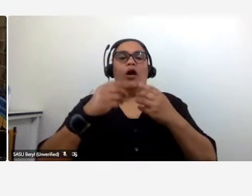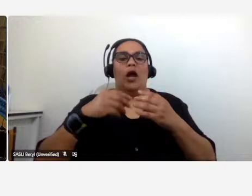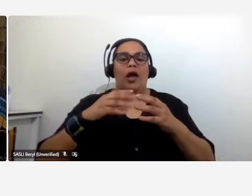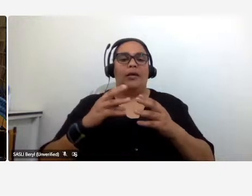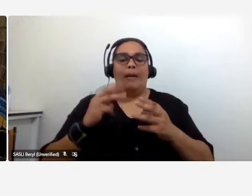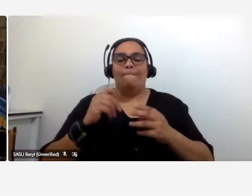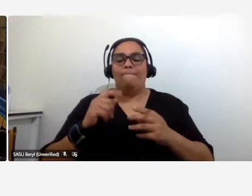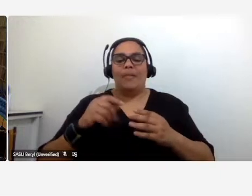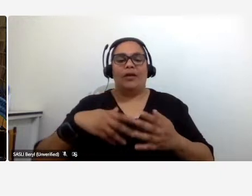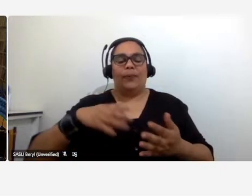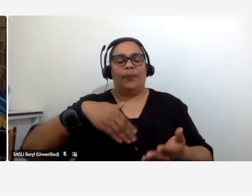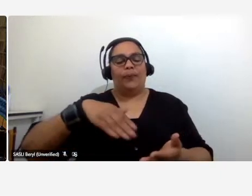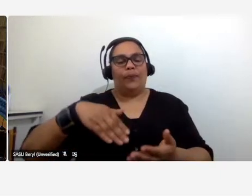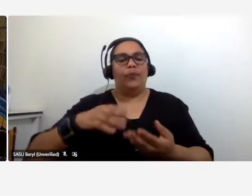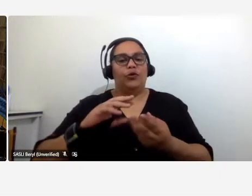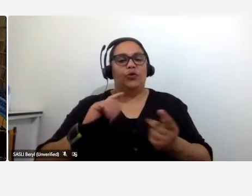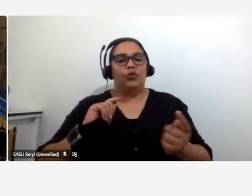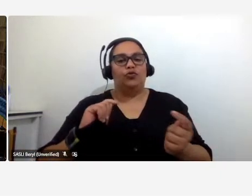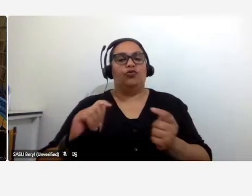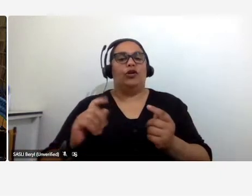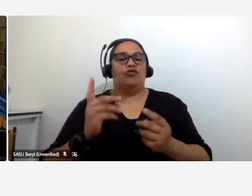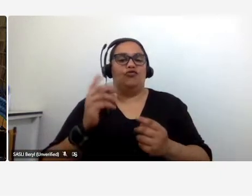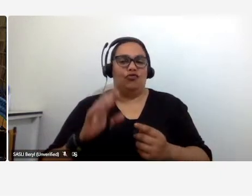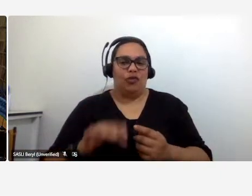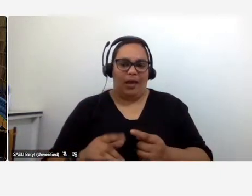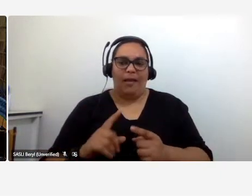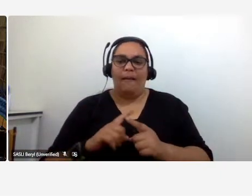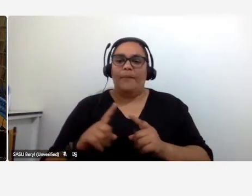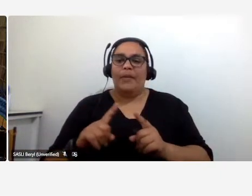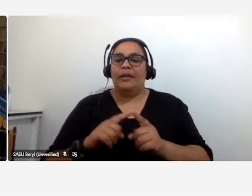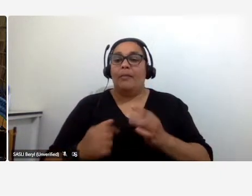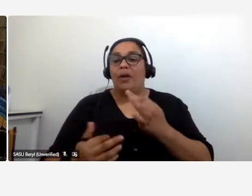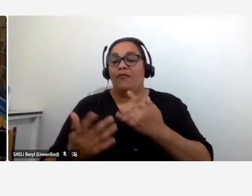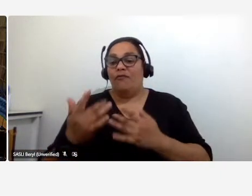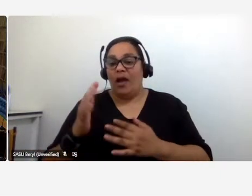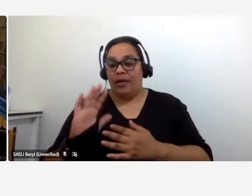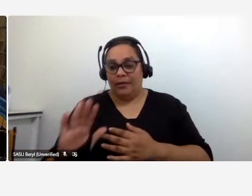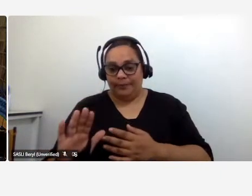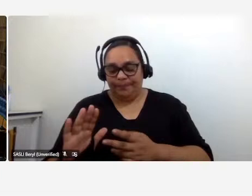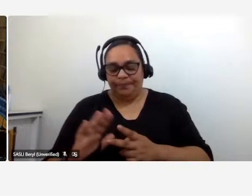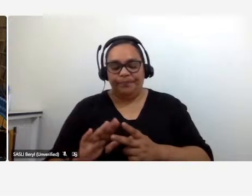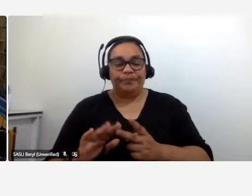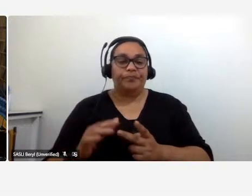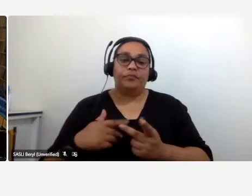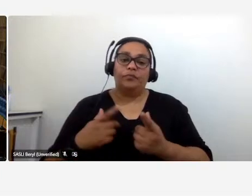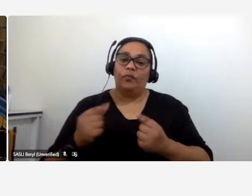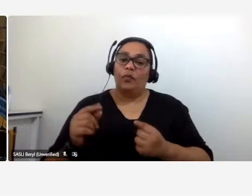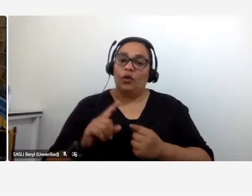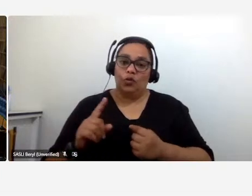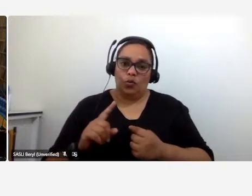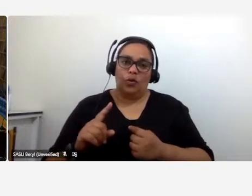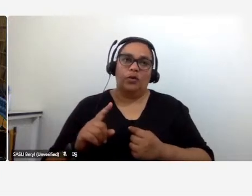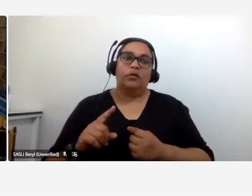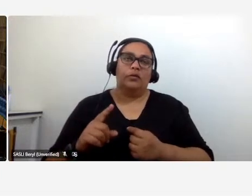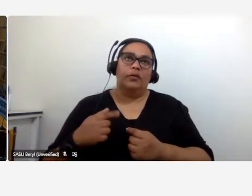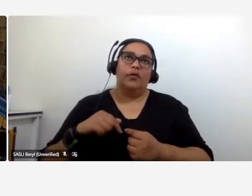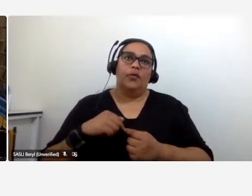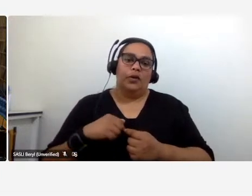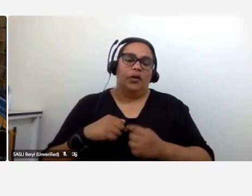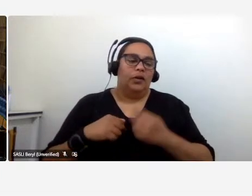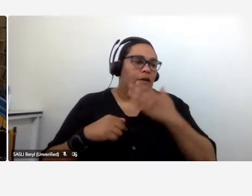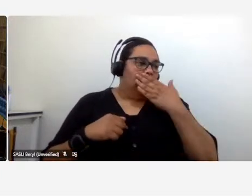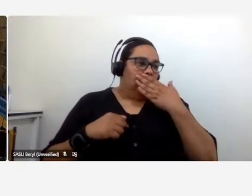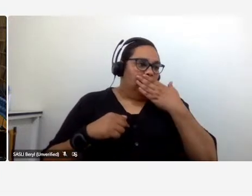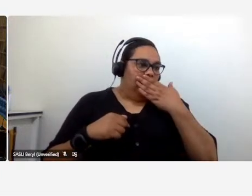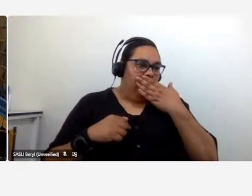just to attend to the matter immediately. Then in terms of fire, what we've done, we've looked